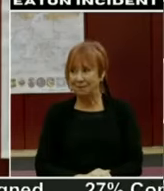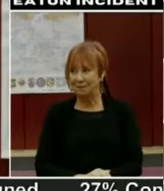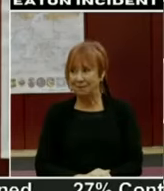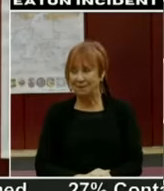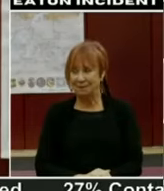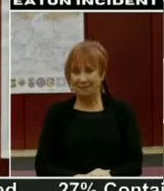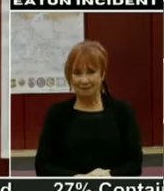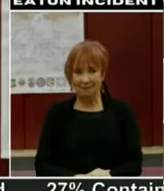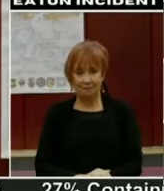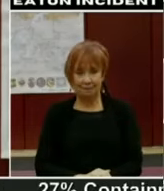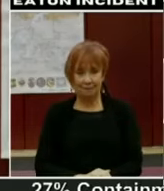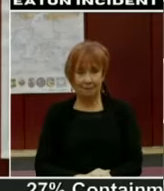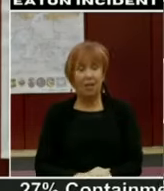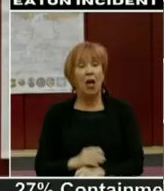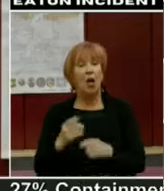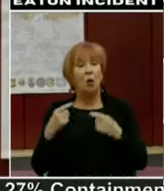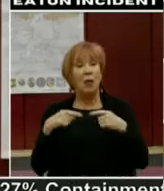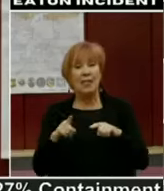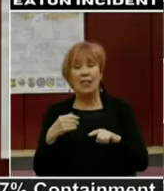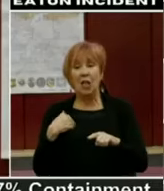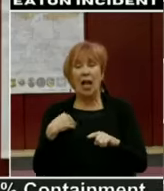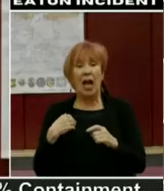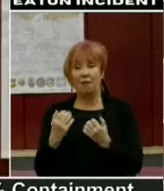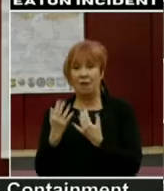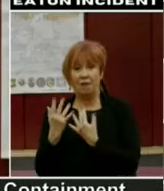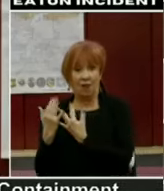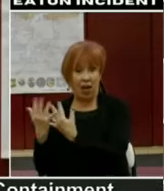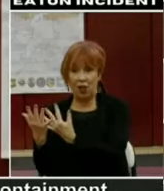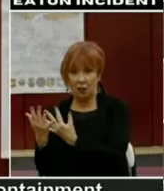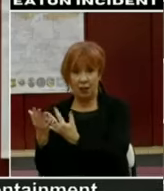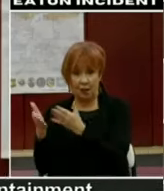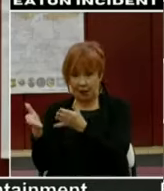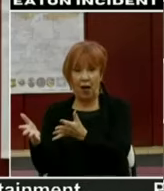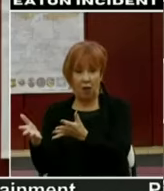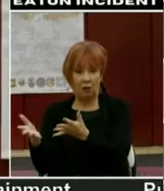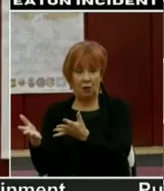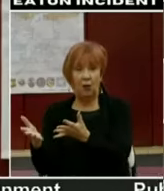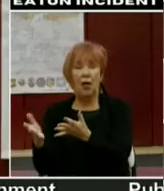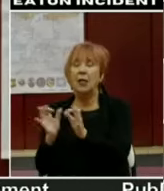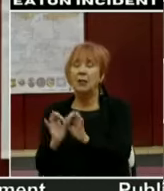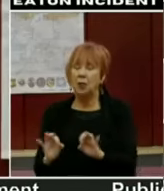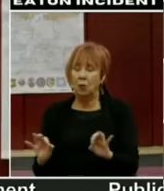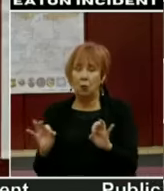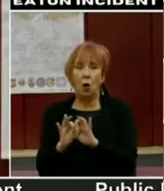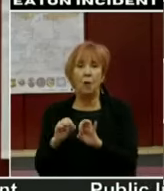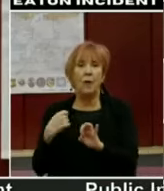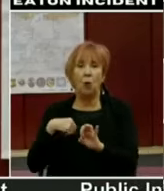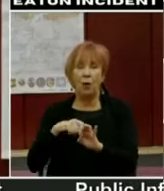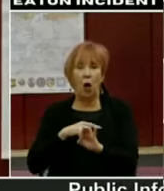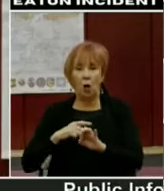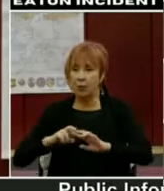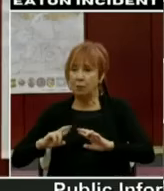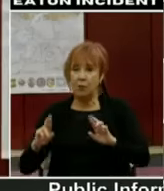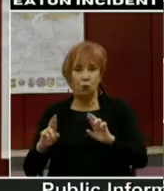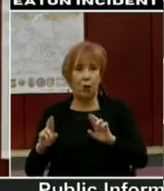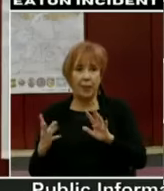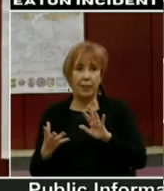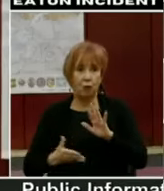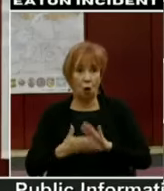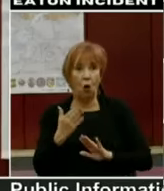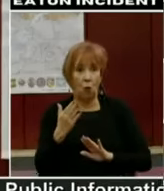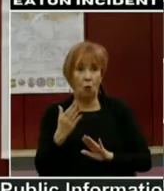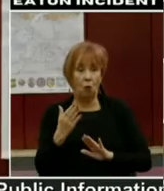We still have active fire in the area, as you heard from our fire partners. It's important to be always ready to go, as we all know